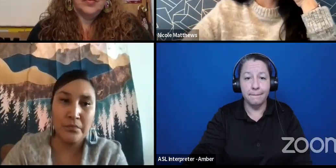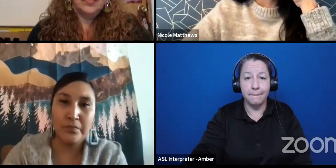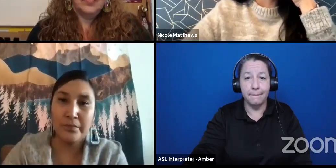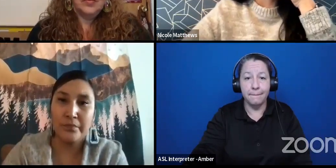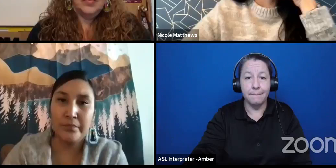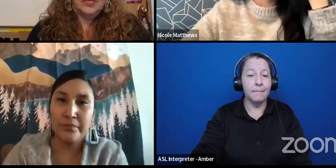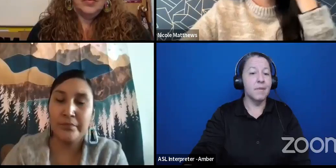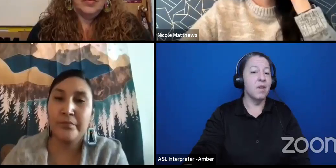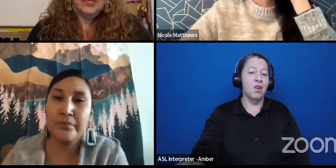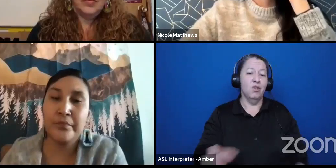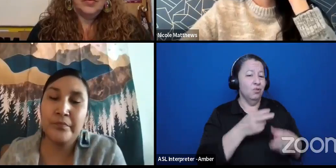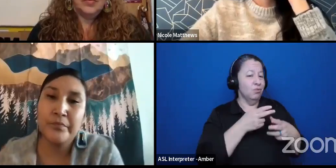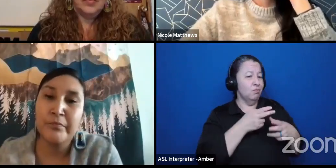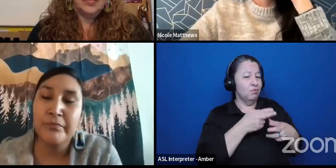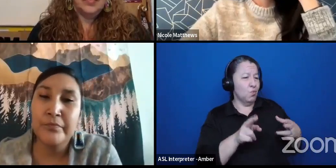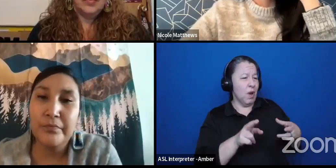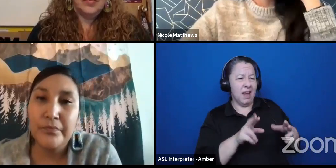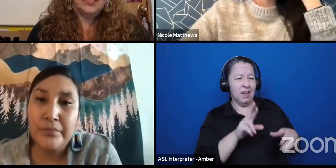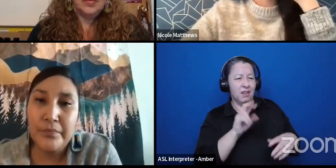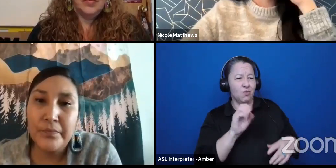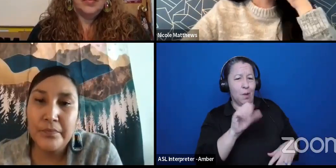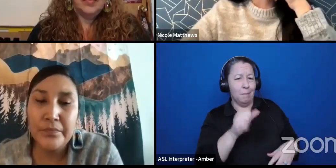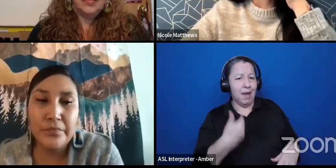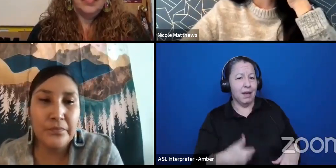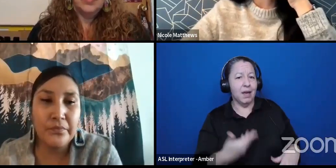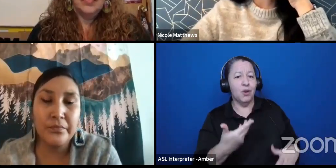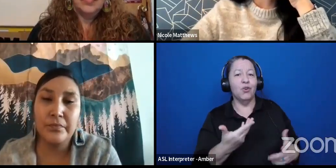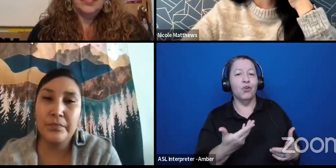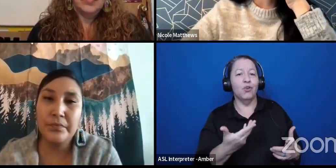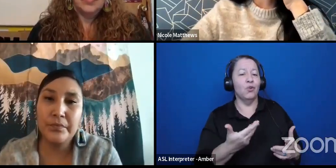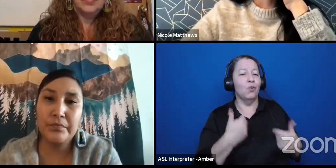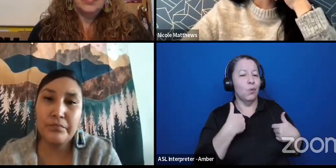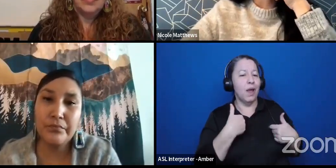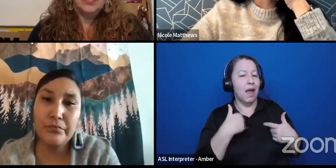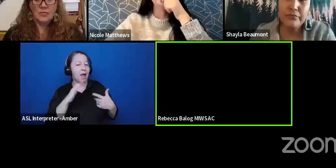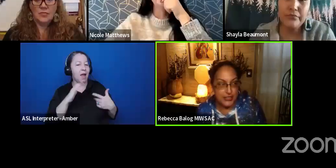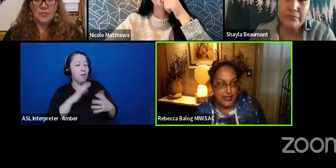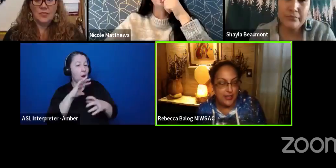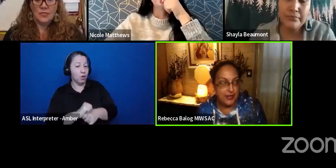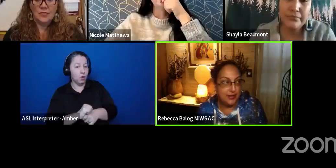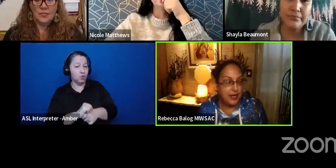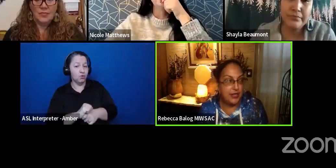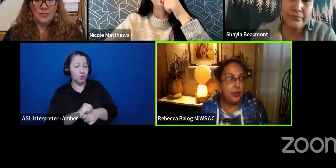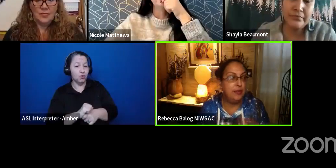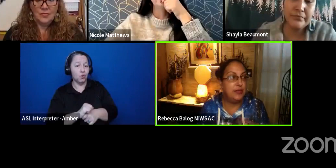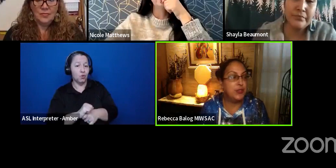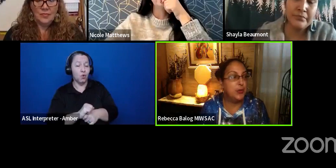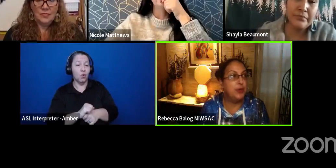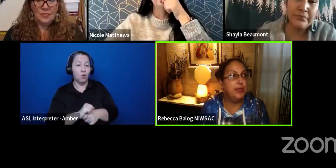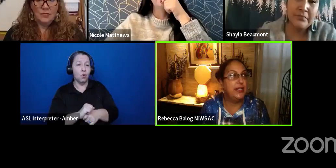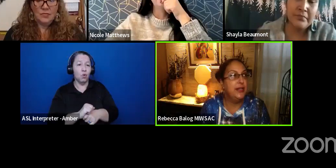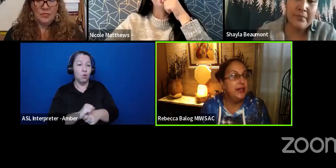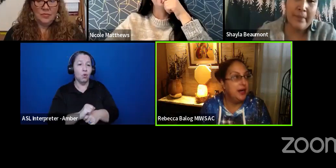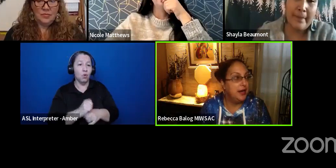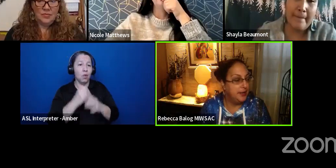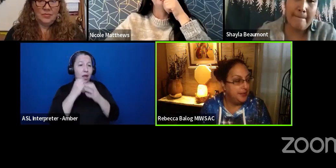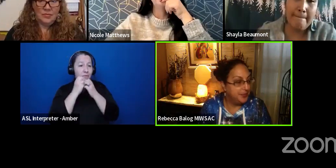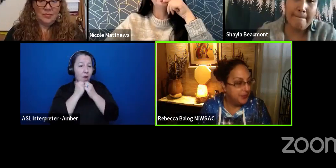Real quick, just, you know, we have our traditional values. There's 13. I don't want to misquote,